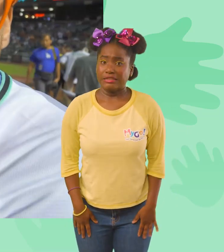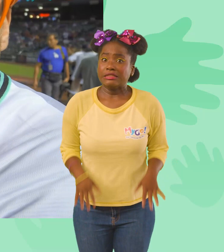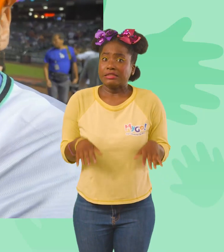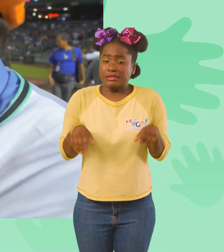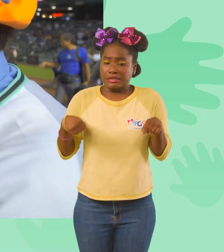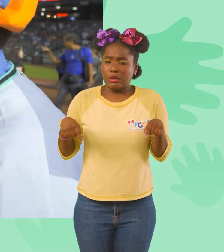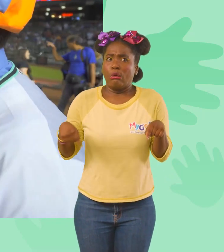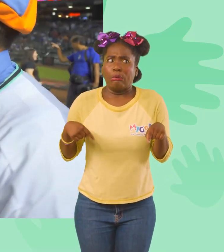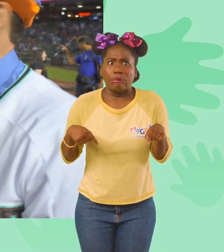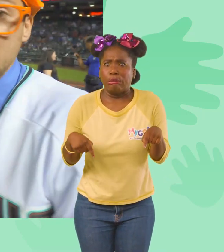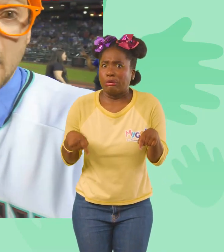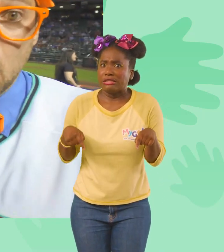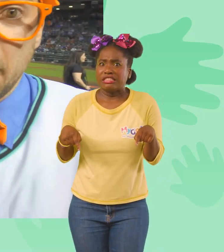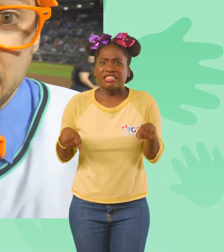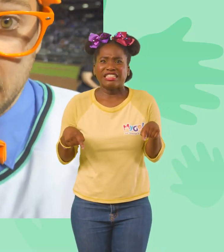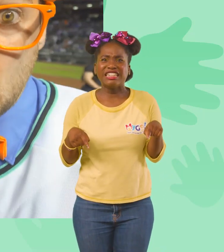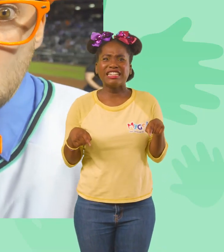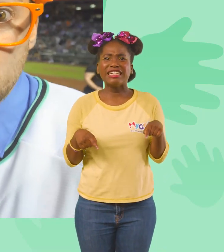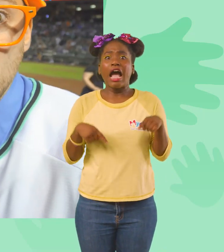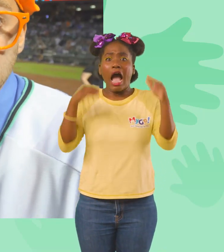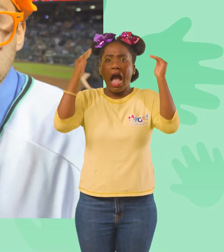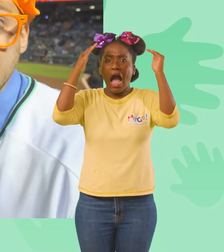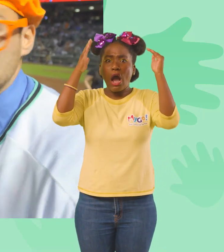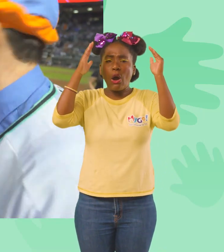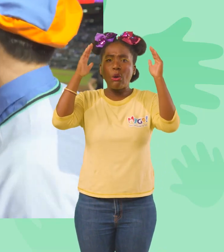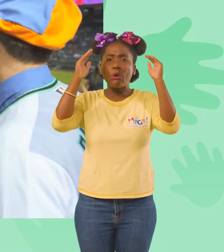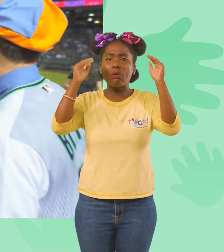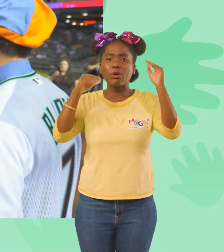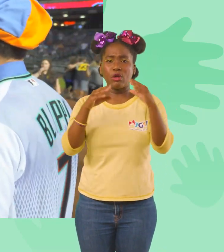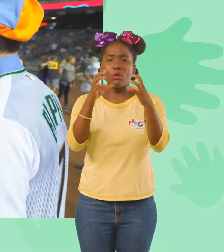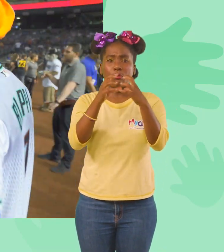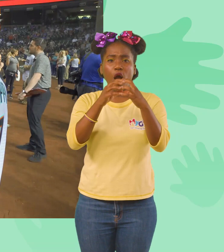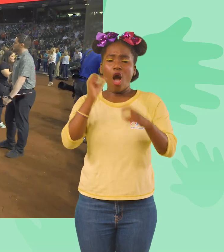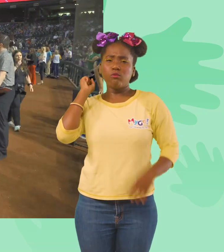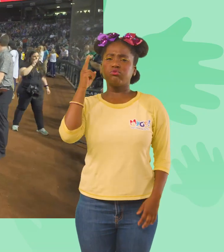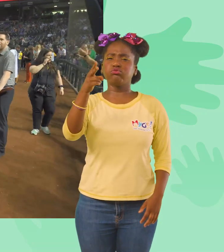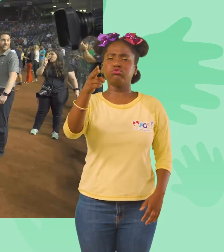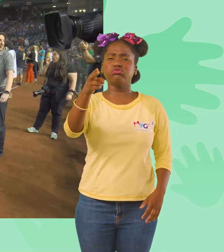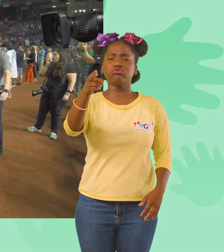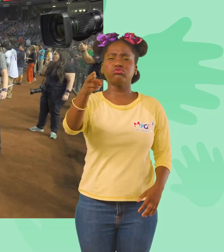I'm so nervous. I hope I make it all the way to the catcher.